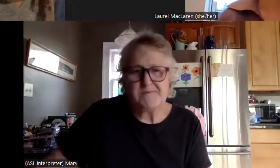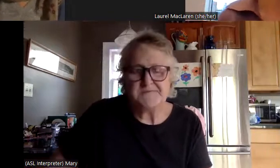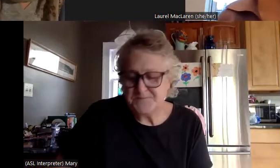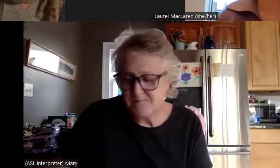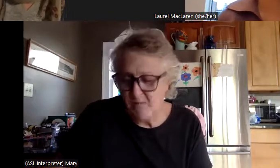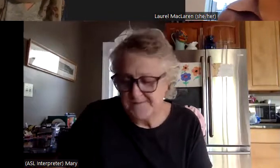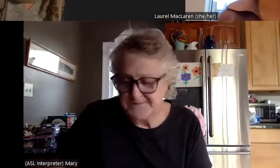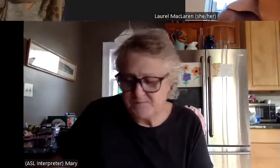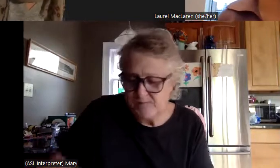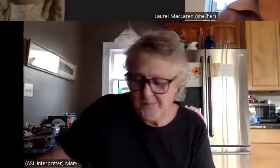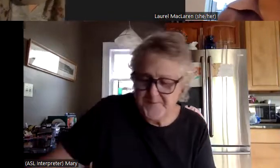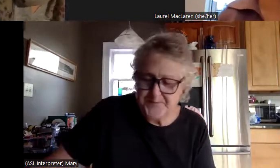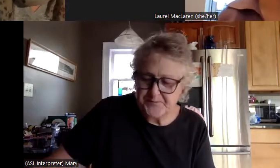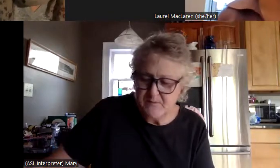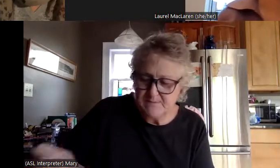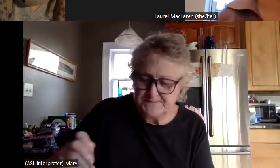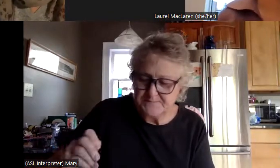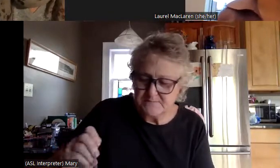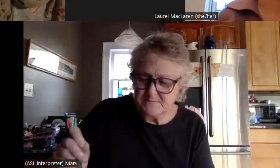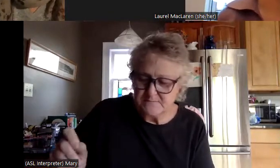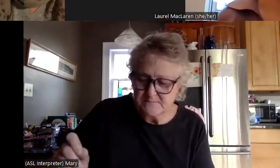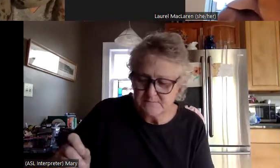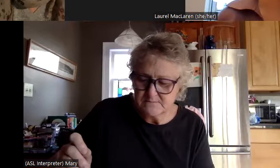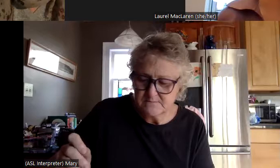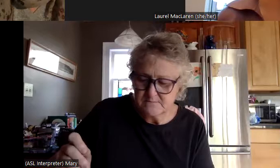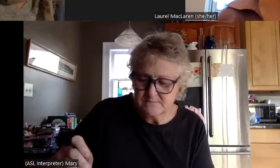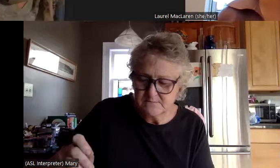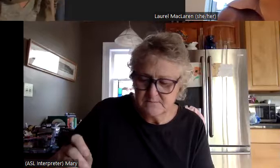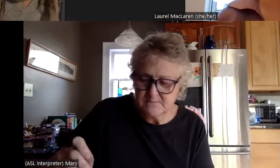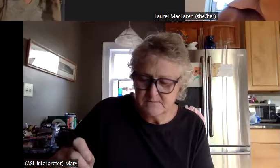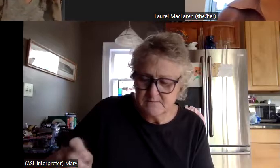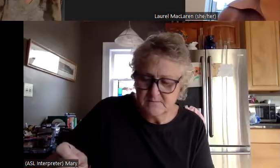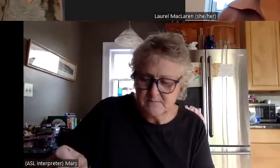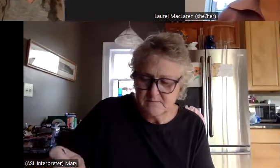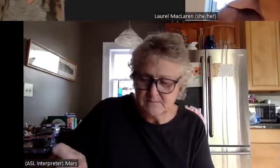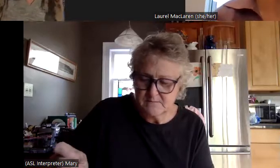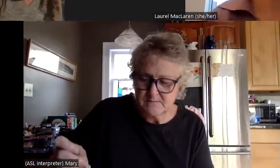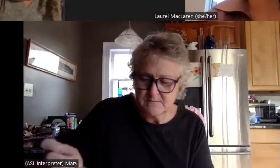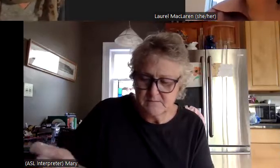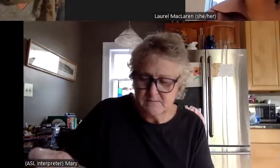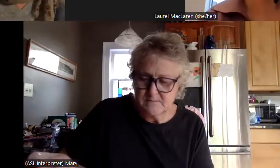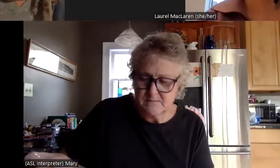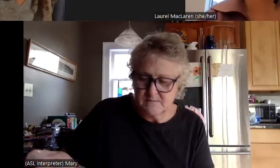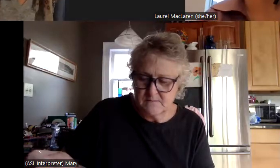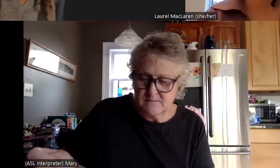it's kind of been in the bottom of my bucket list. Yeah. I scraped the barrel and it came up.